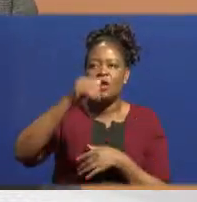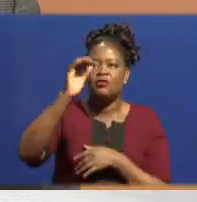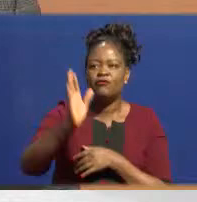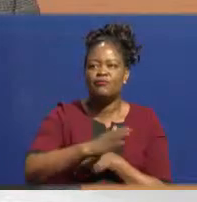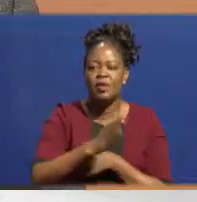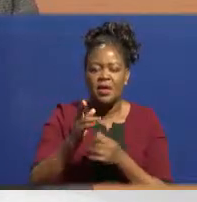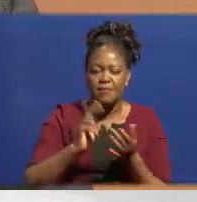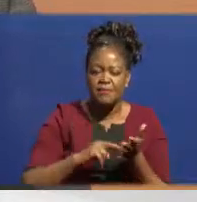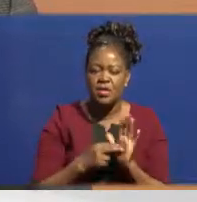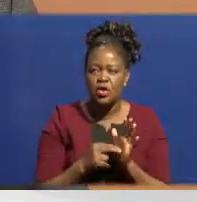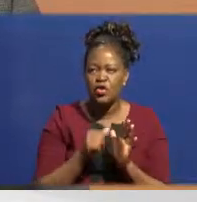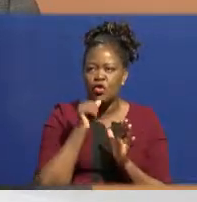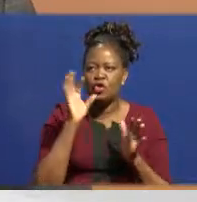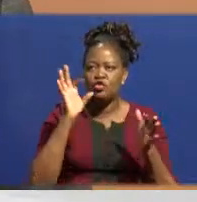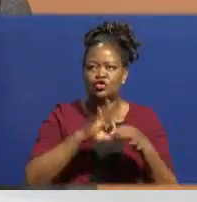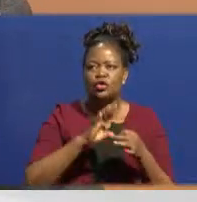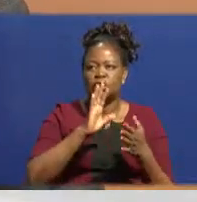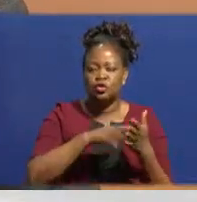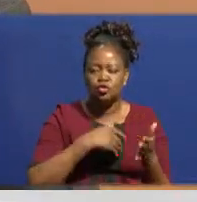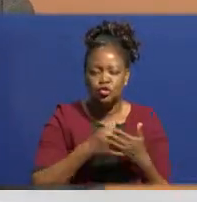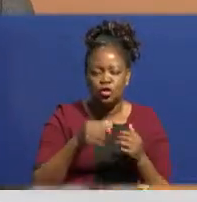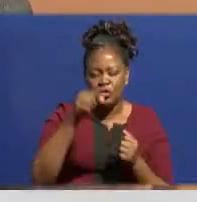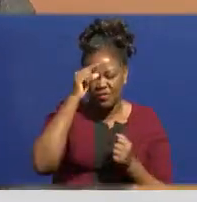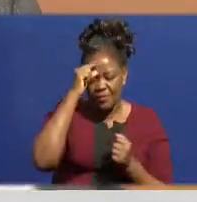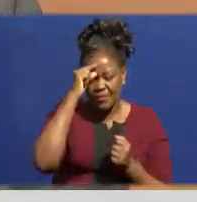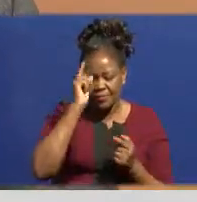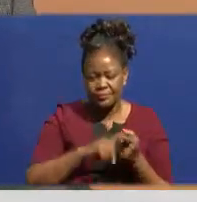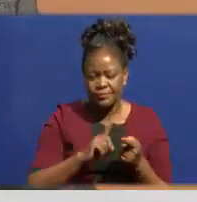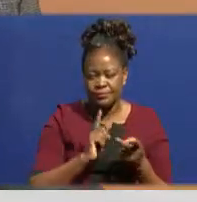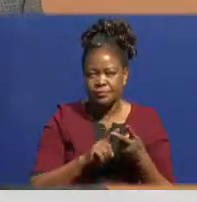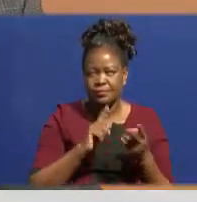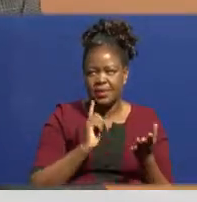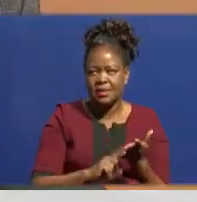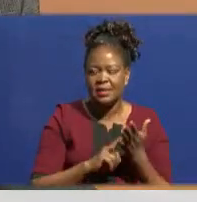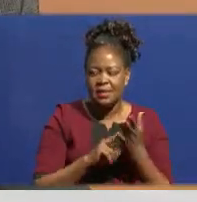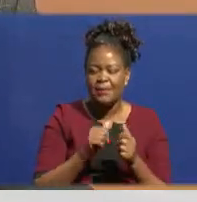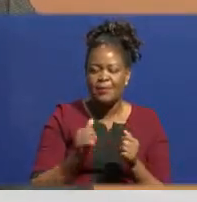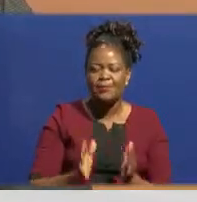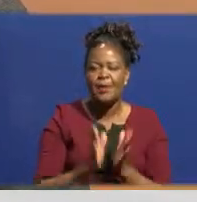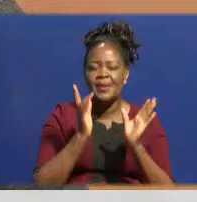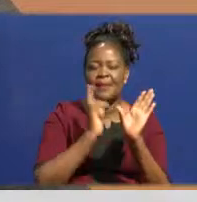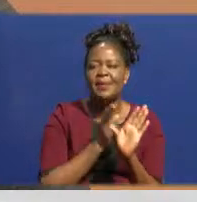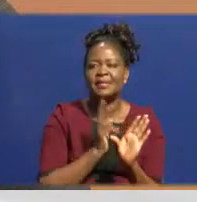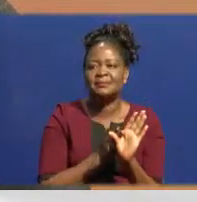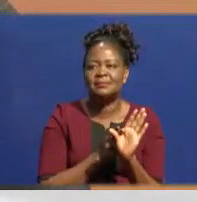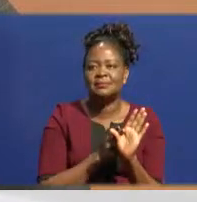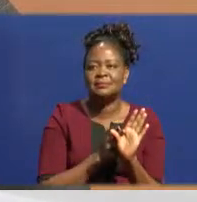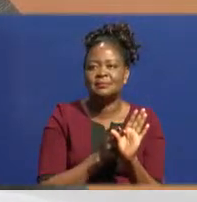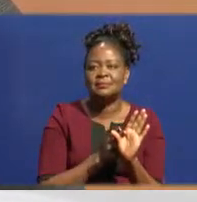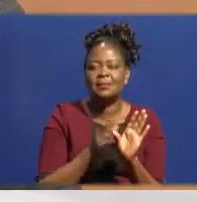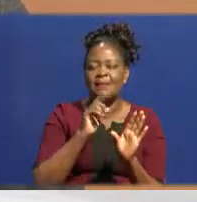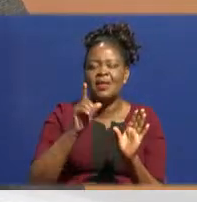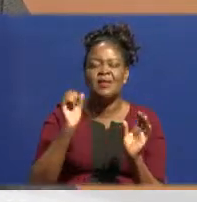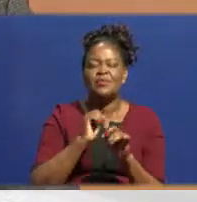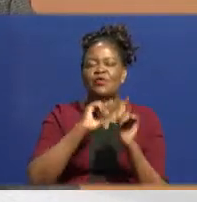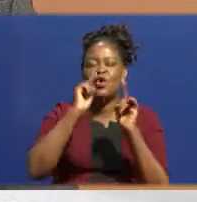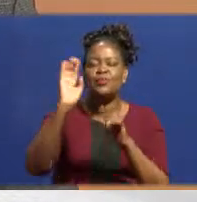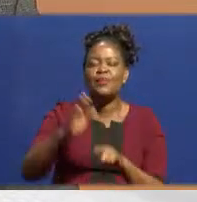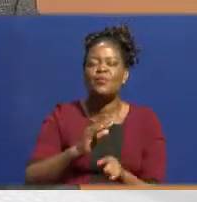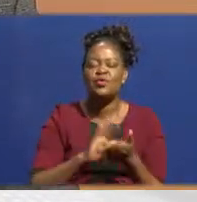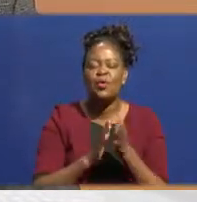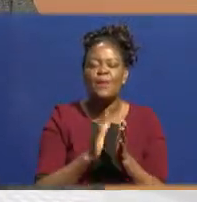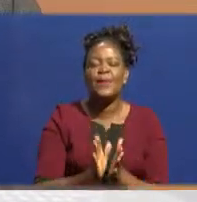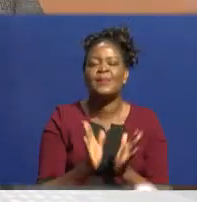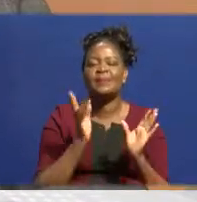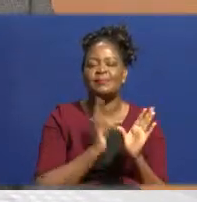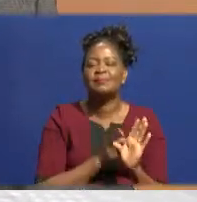That means they're not going to change the structure of government. The discussion about public participation, there's no bill that will go in parliament without